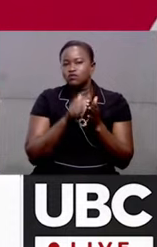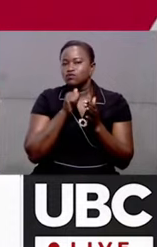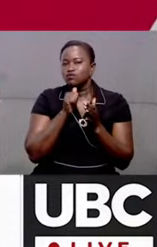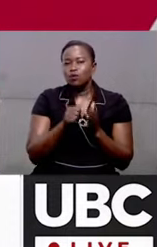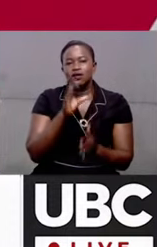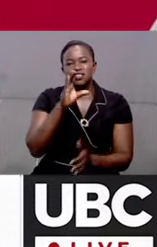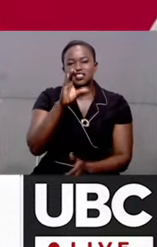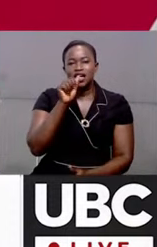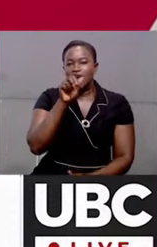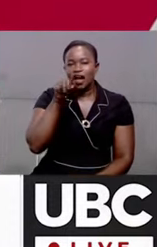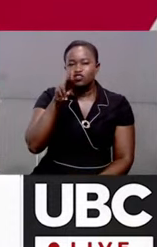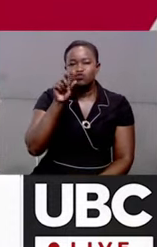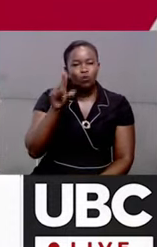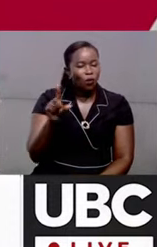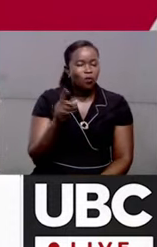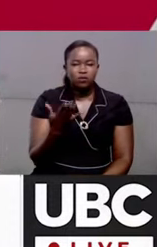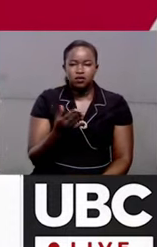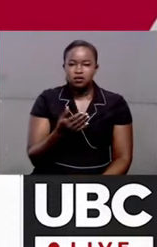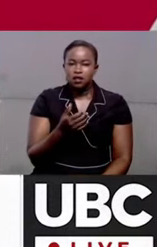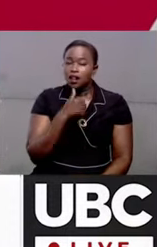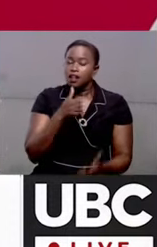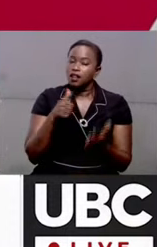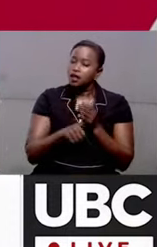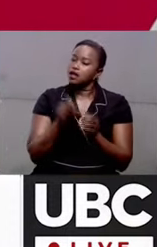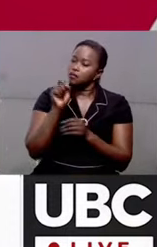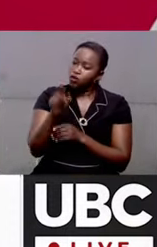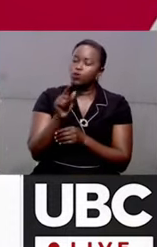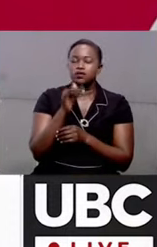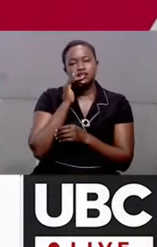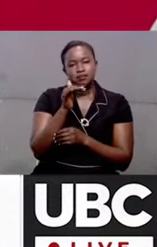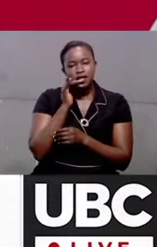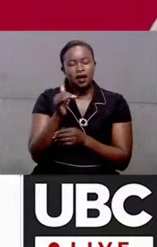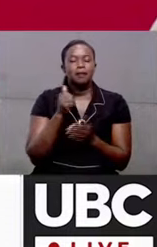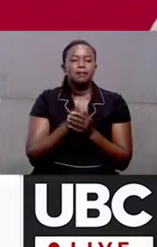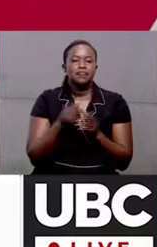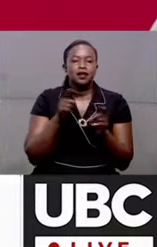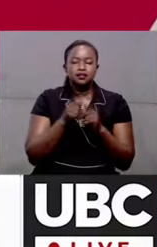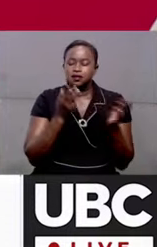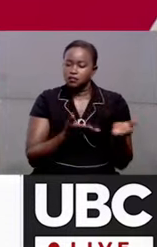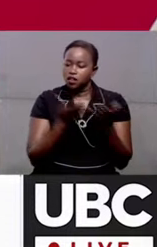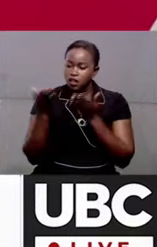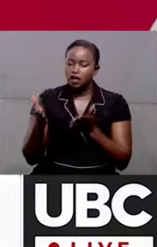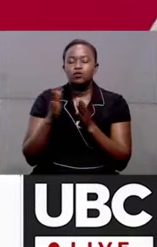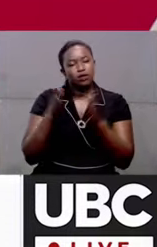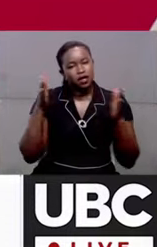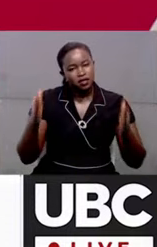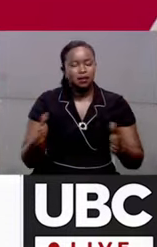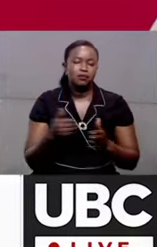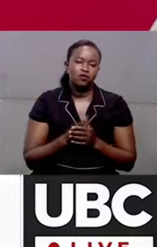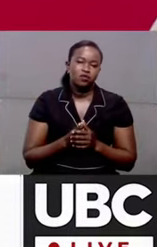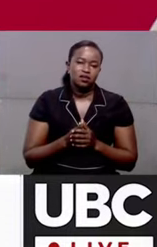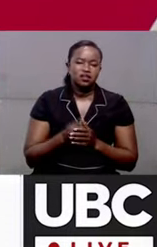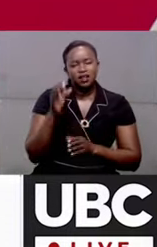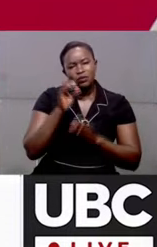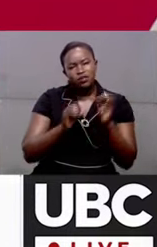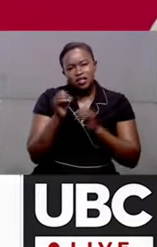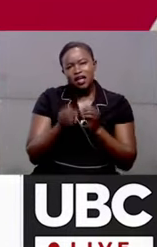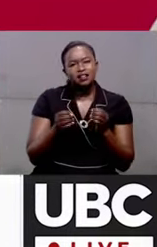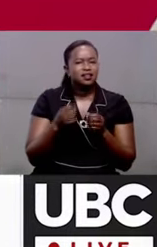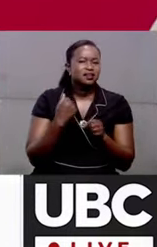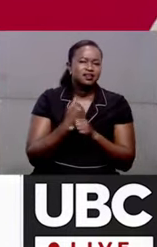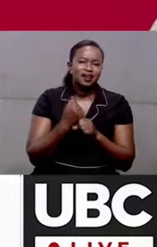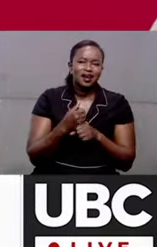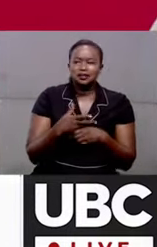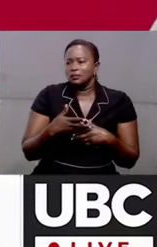casual. Written to the speaker, so and it was laid on table. There was nothing done casually.